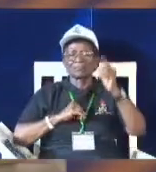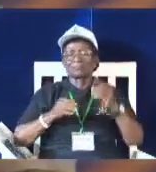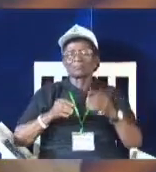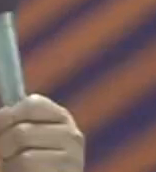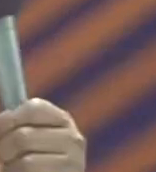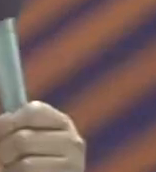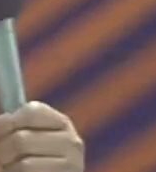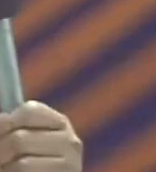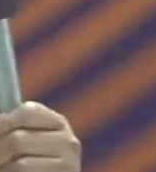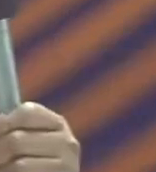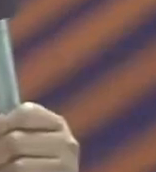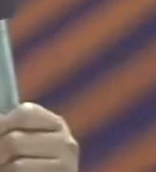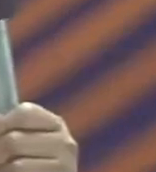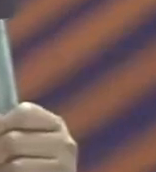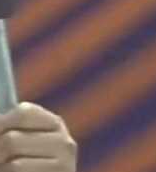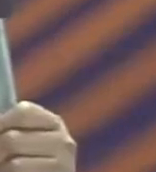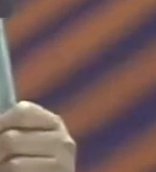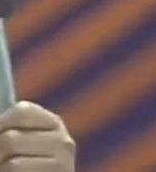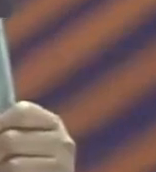Submit to God.